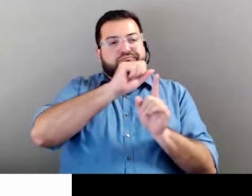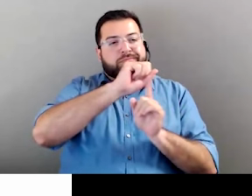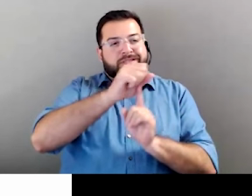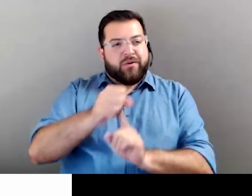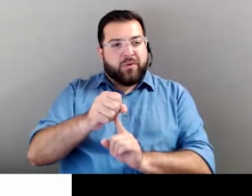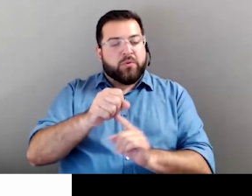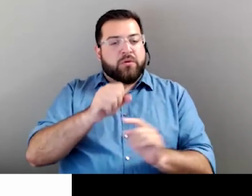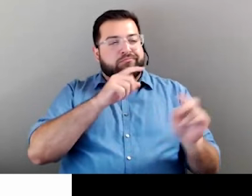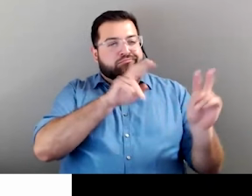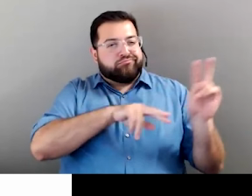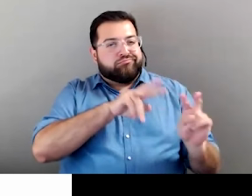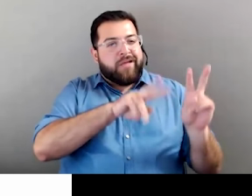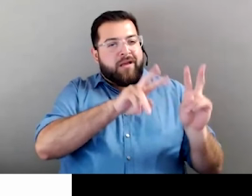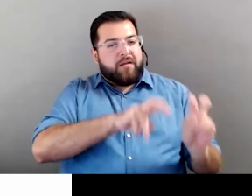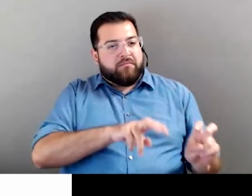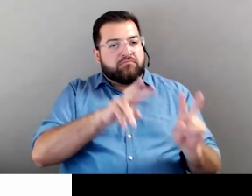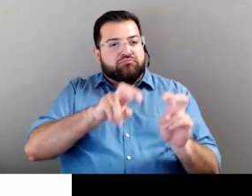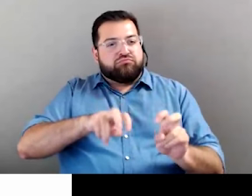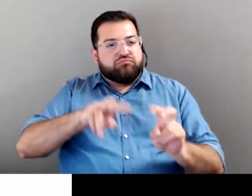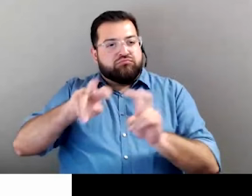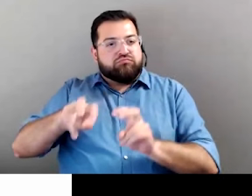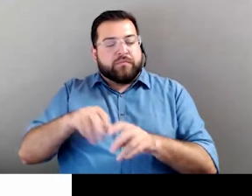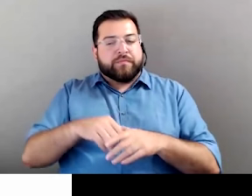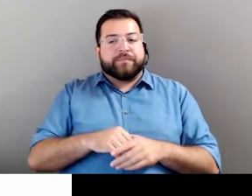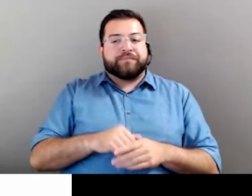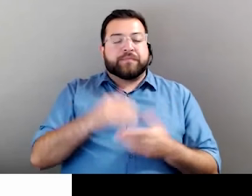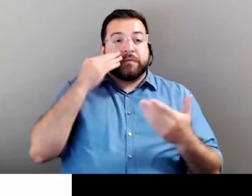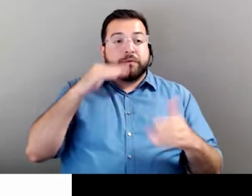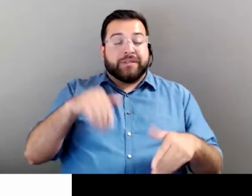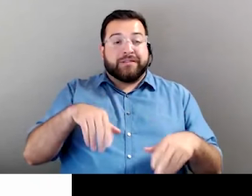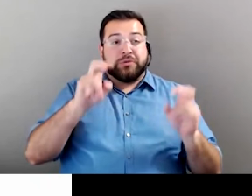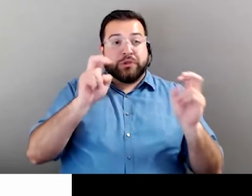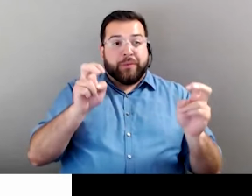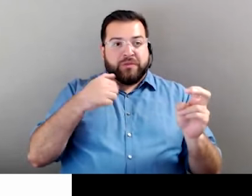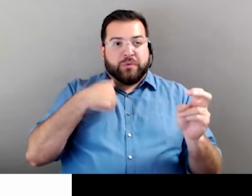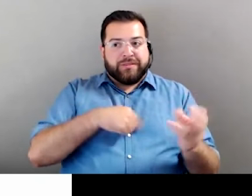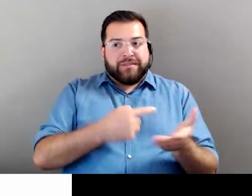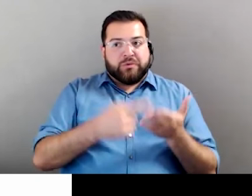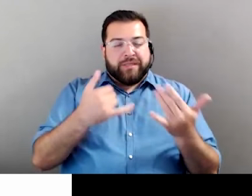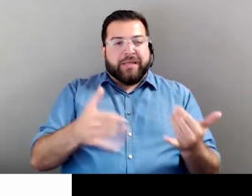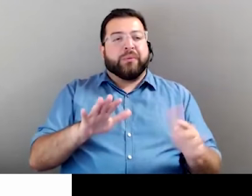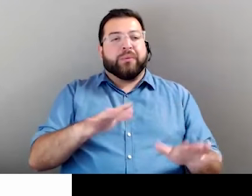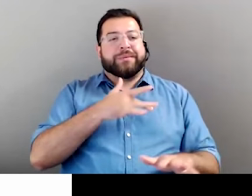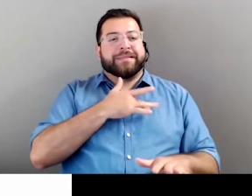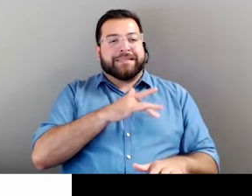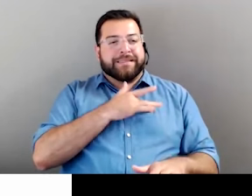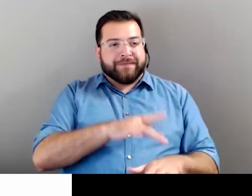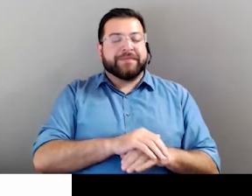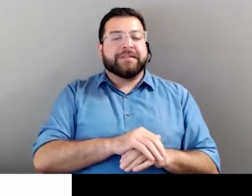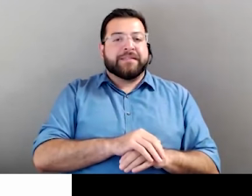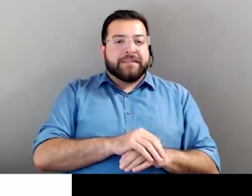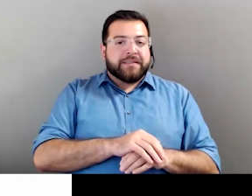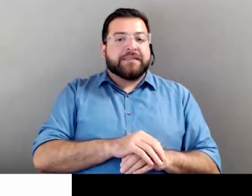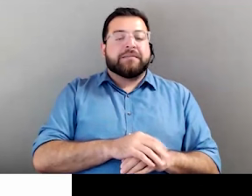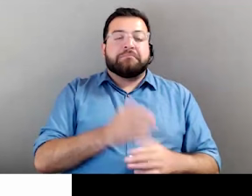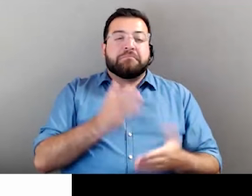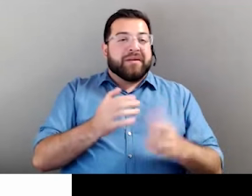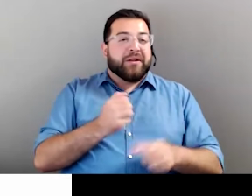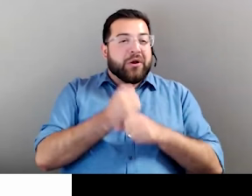also just want to add that the topics we'll be discussing is sensitive in nature. And so, it may cause you to